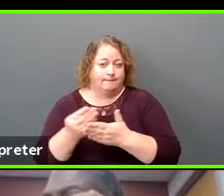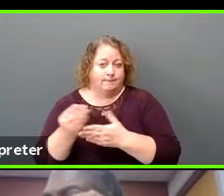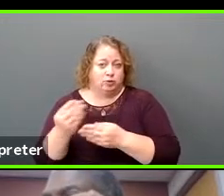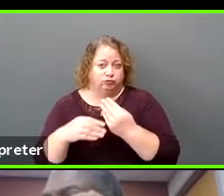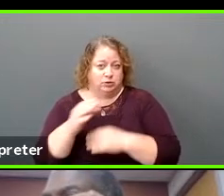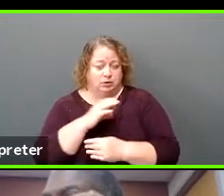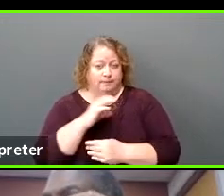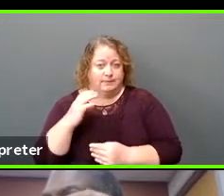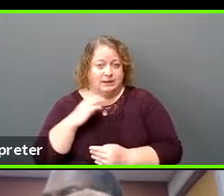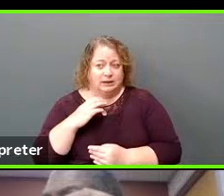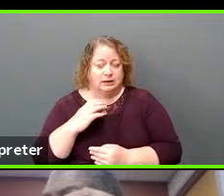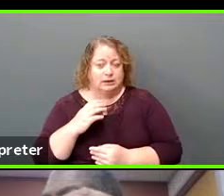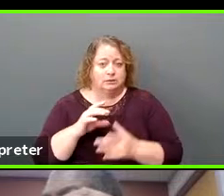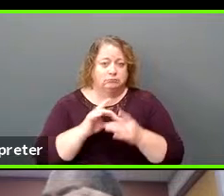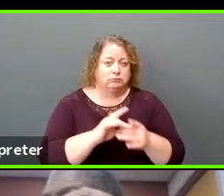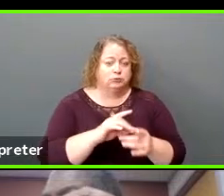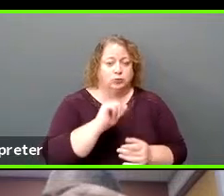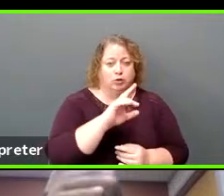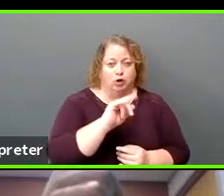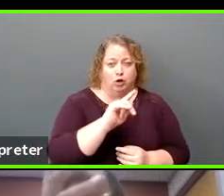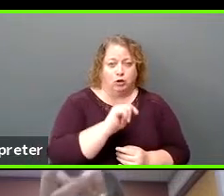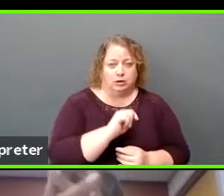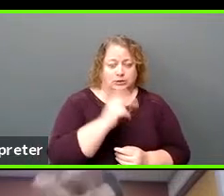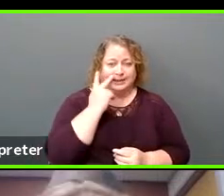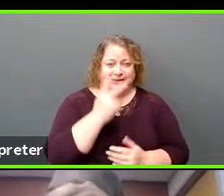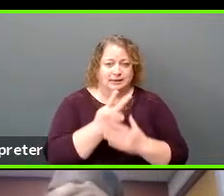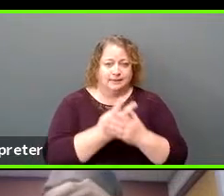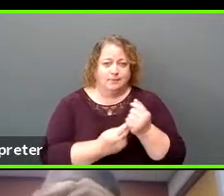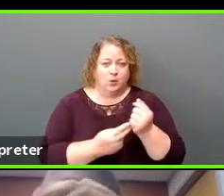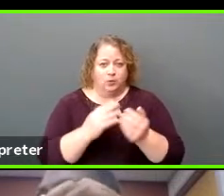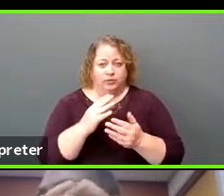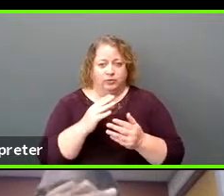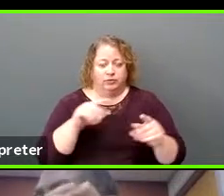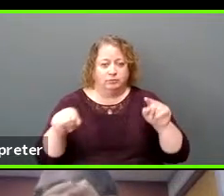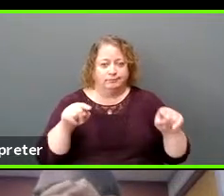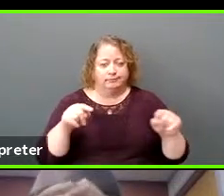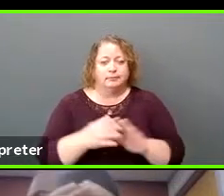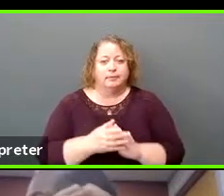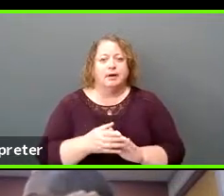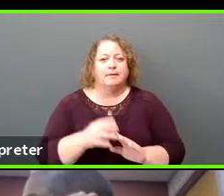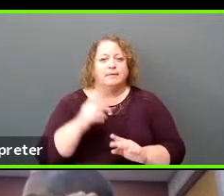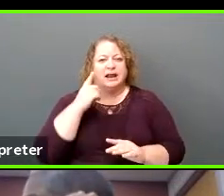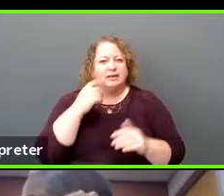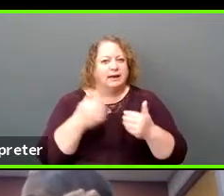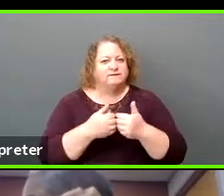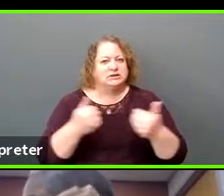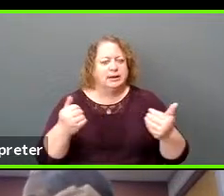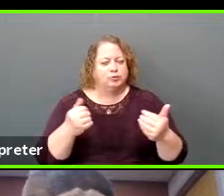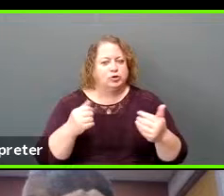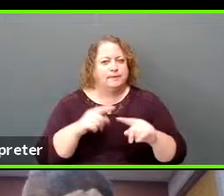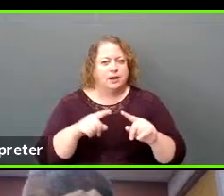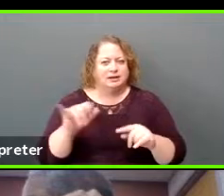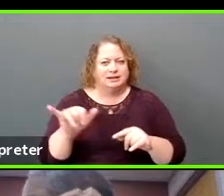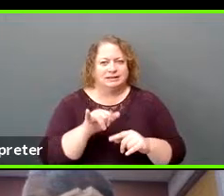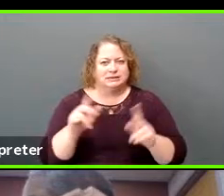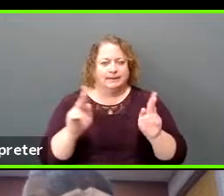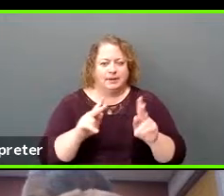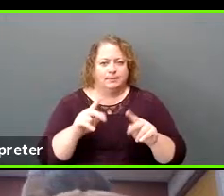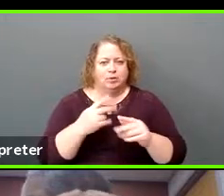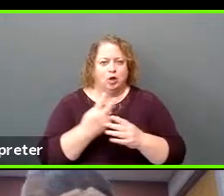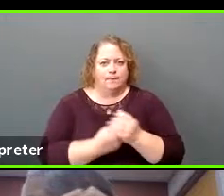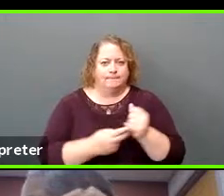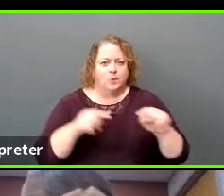budget committee on the audit because they see both pieces of that. I think keeping them separate but having the same people on